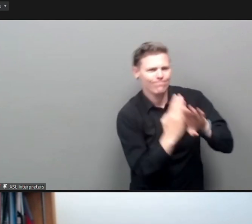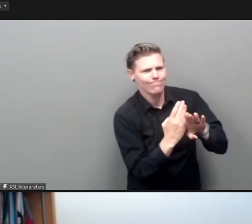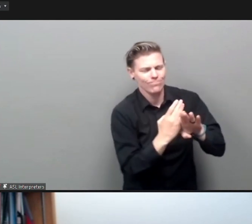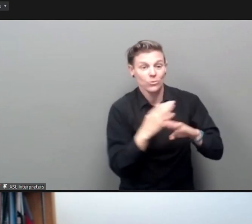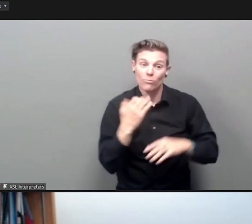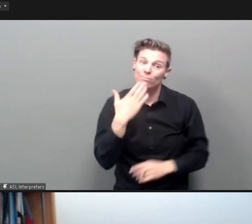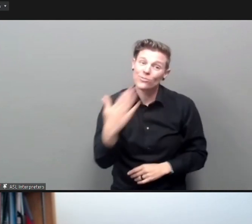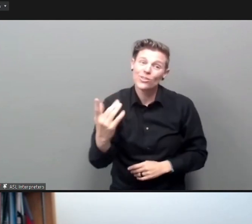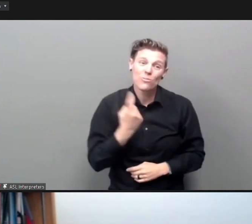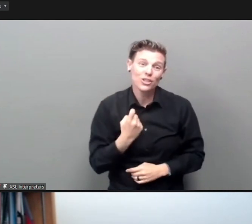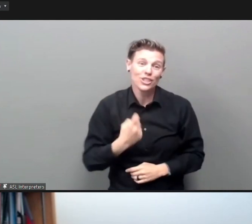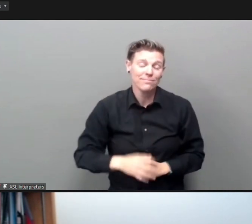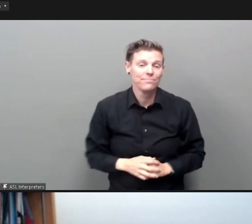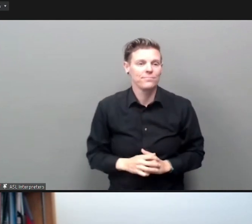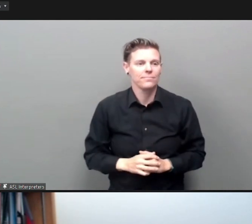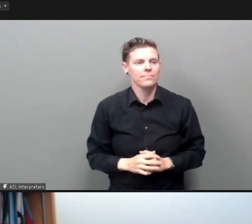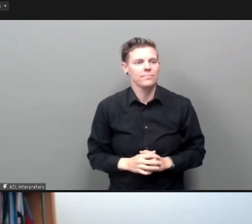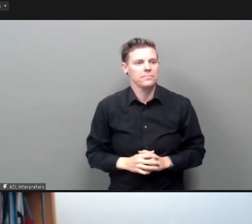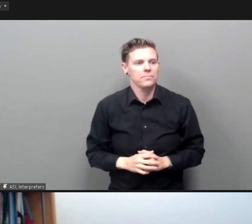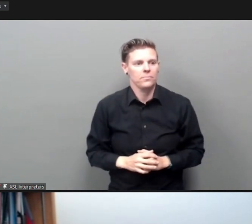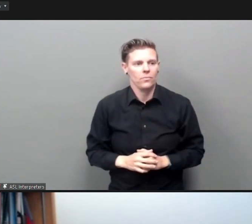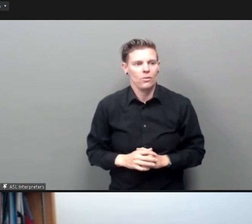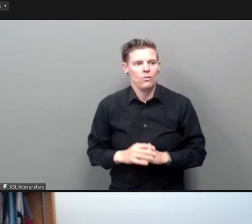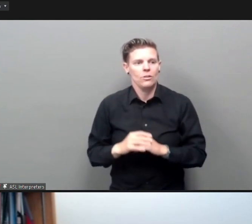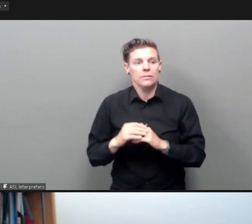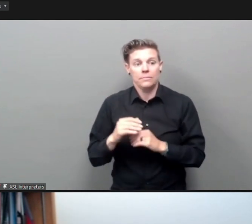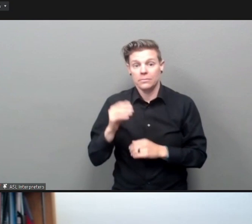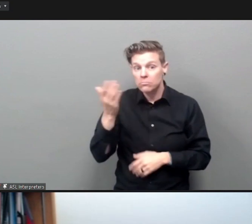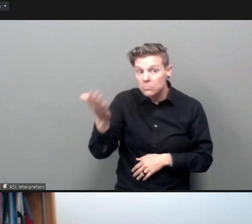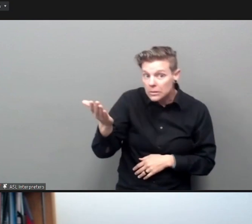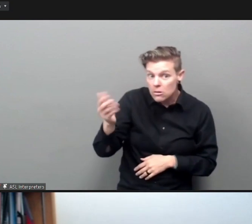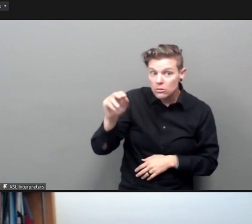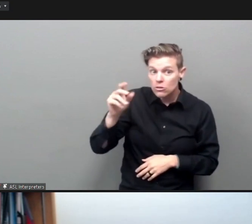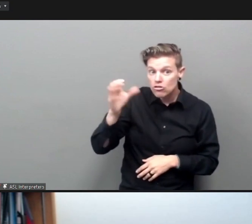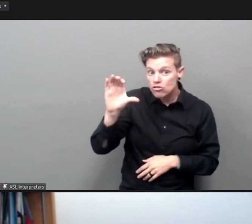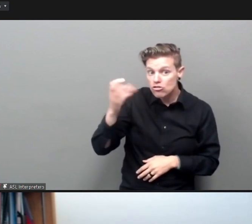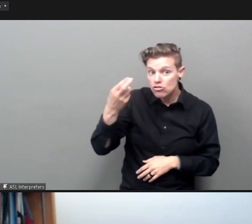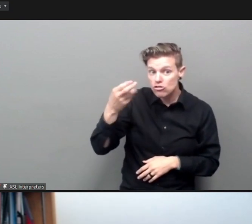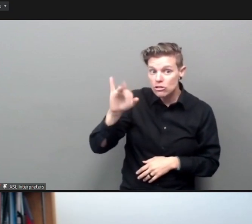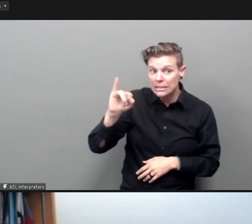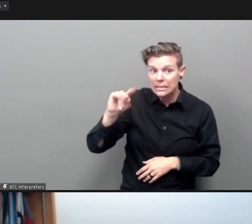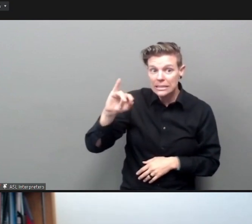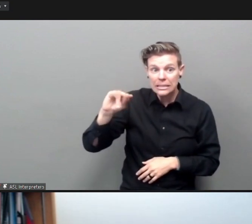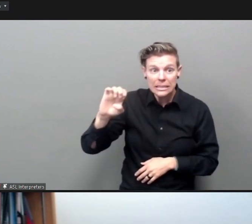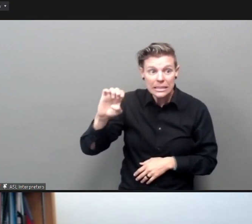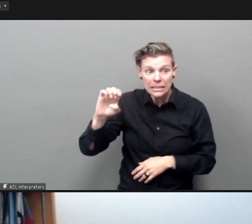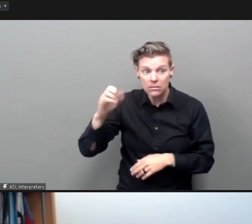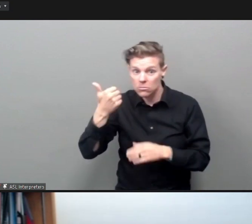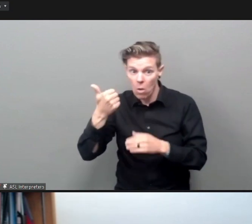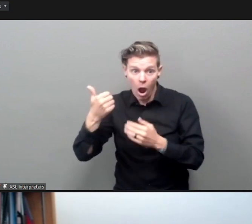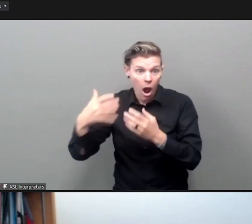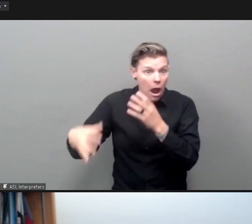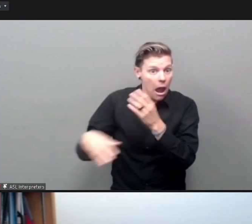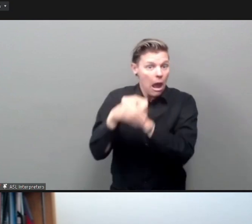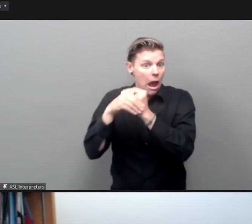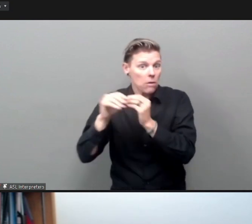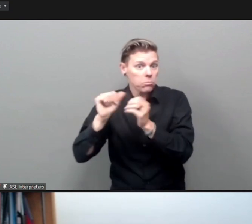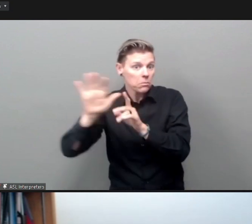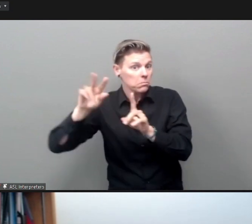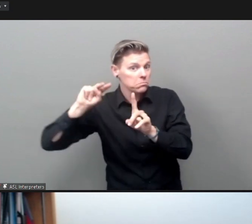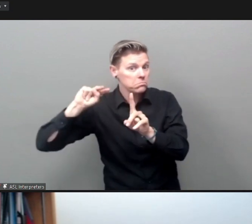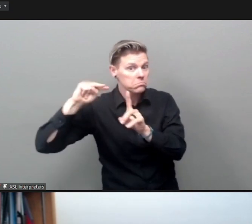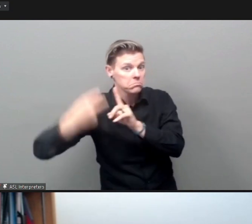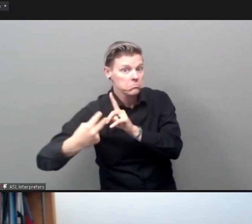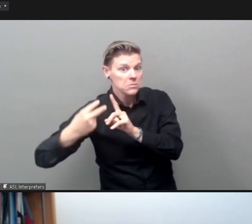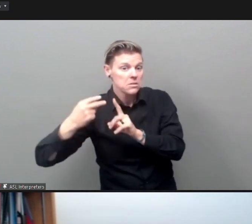Christine, do you want to provide any epidemiologic perspective or compare this to influenza and what we know about vaccinating